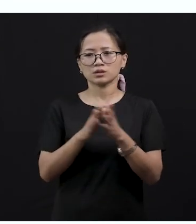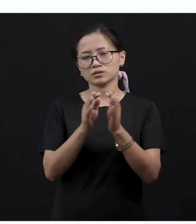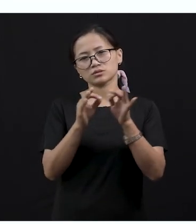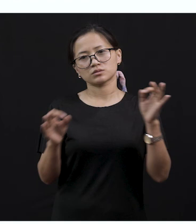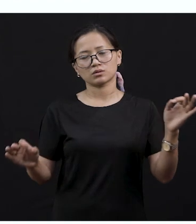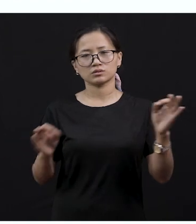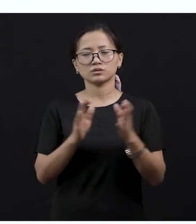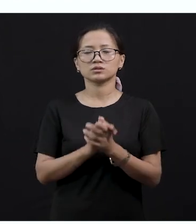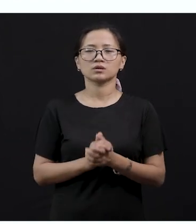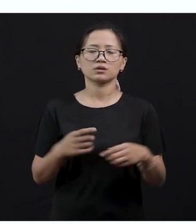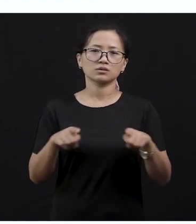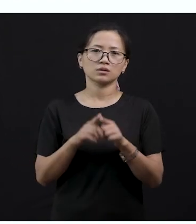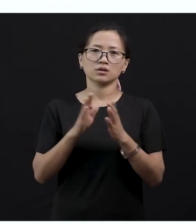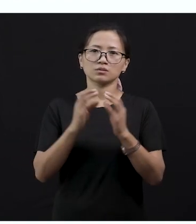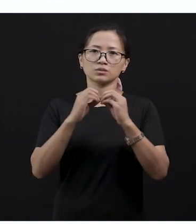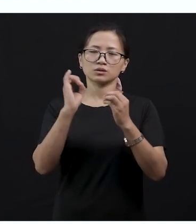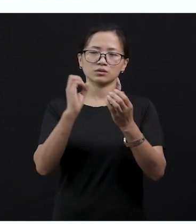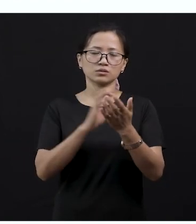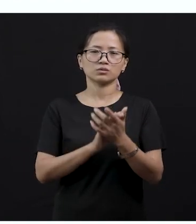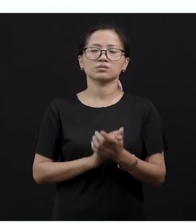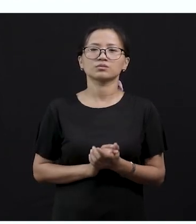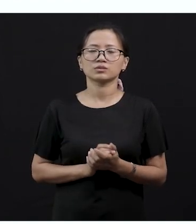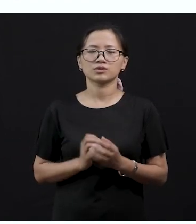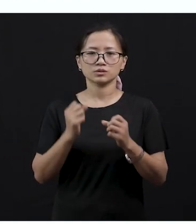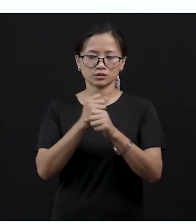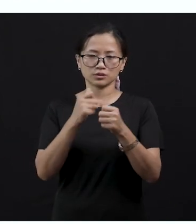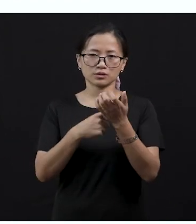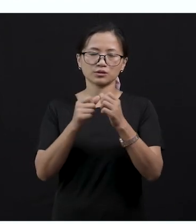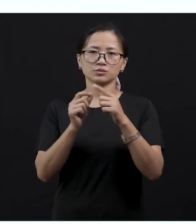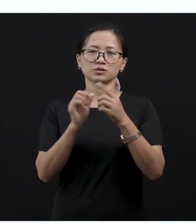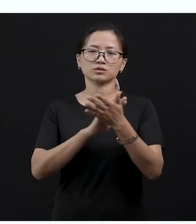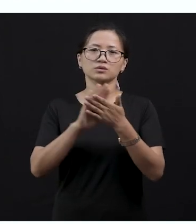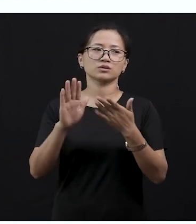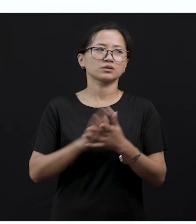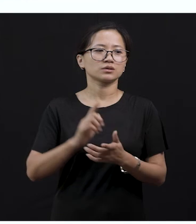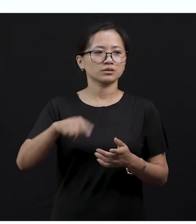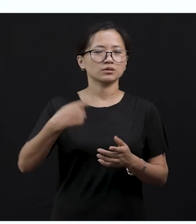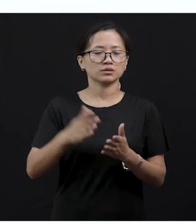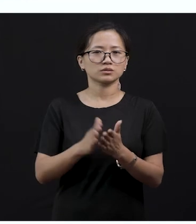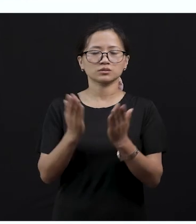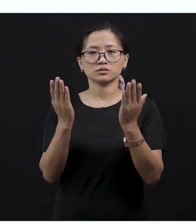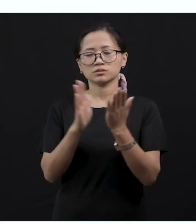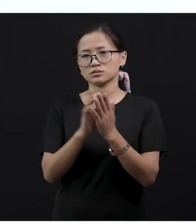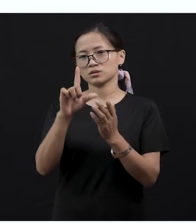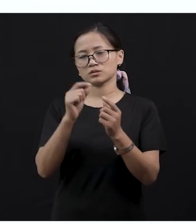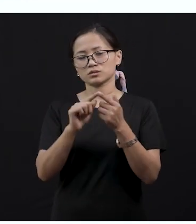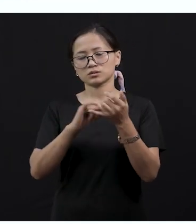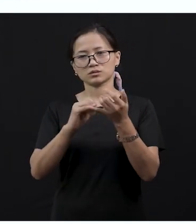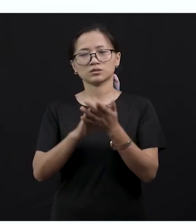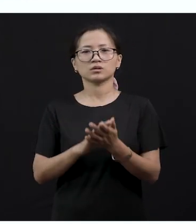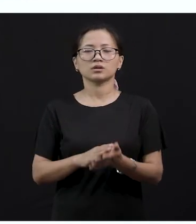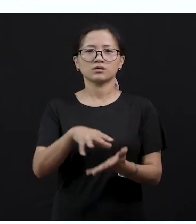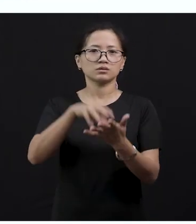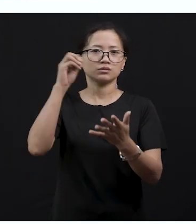Okay, so this is it about these three great personalities. In the next lesson, we are going to learn about more